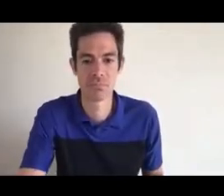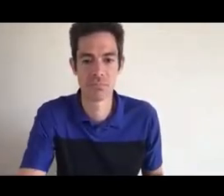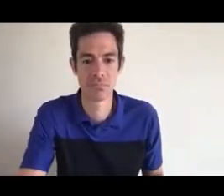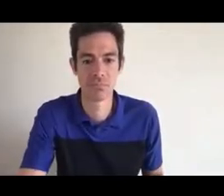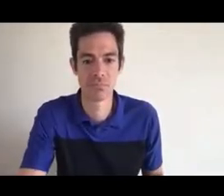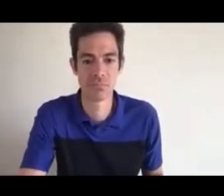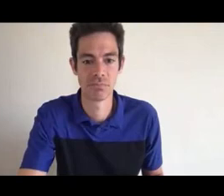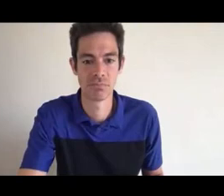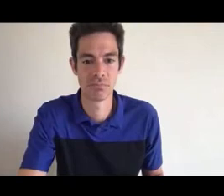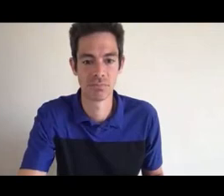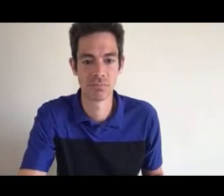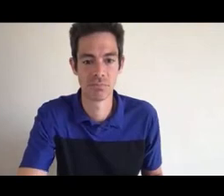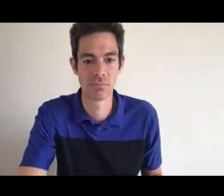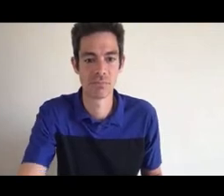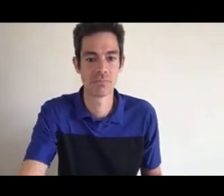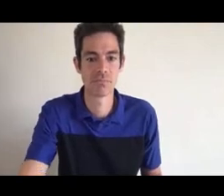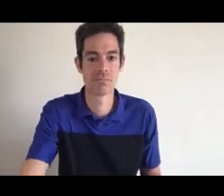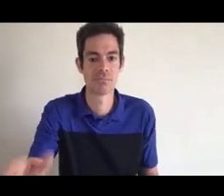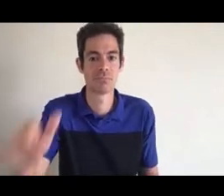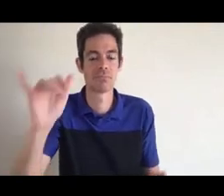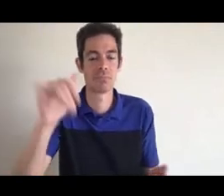the understand sign.